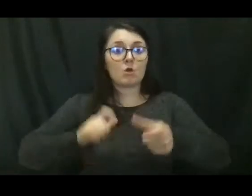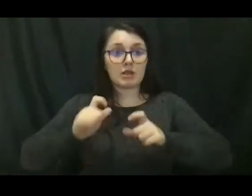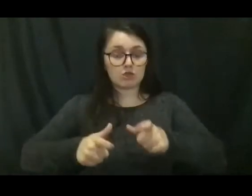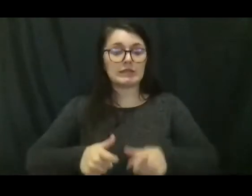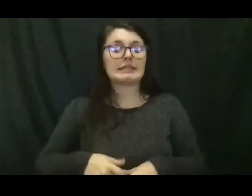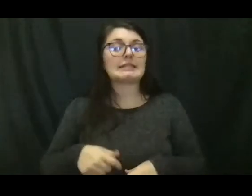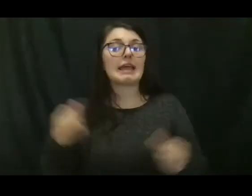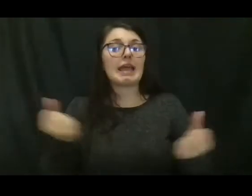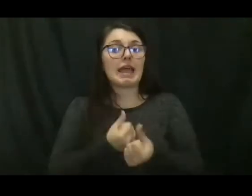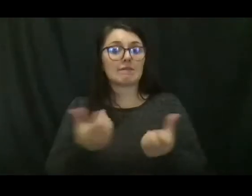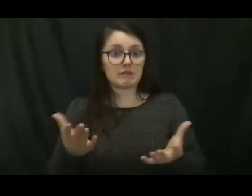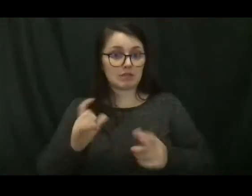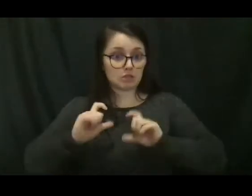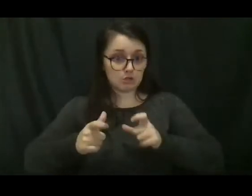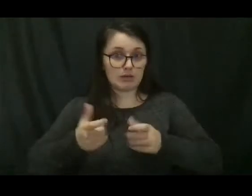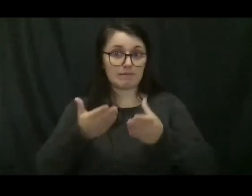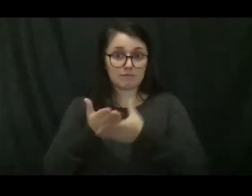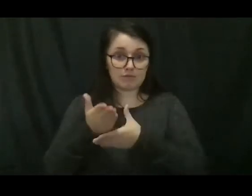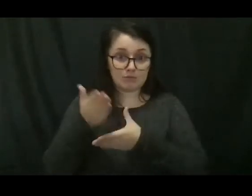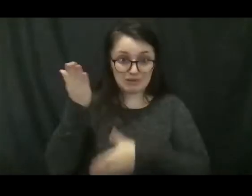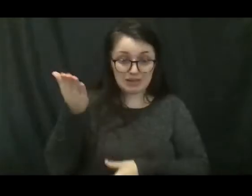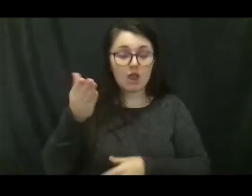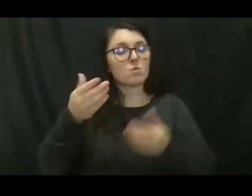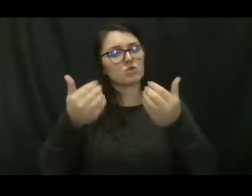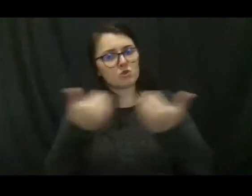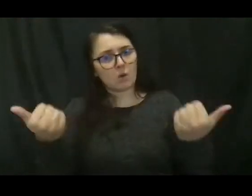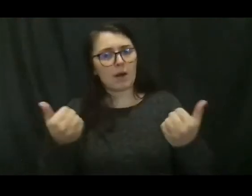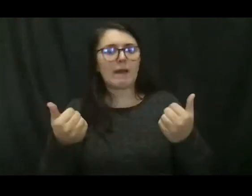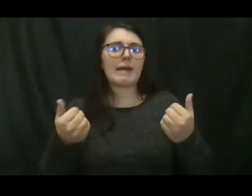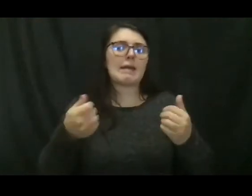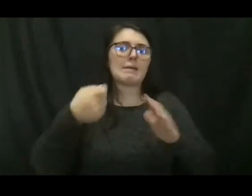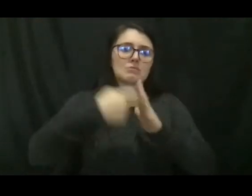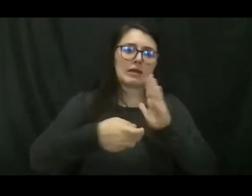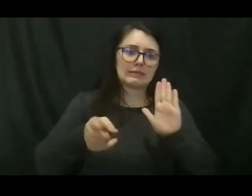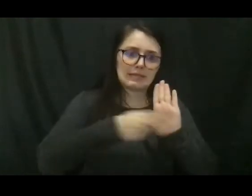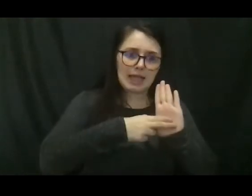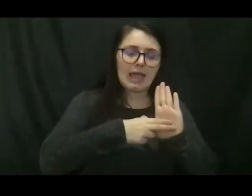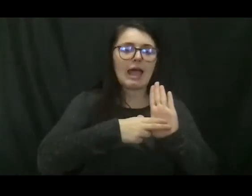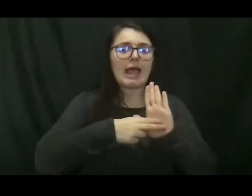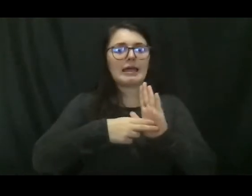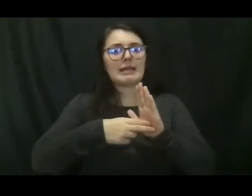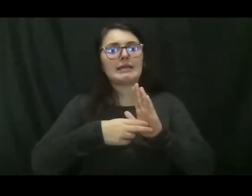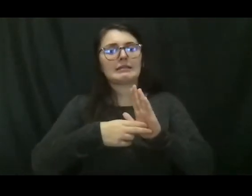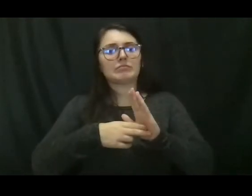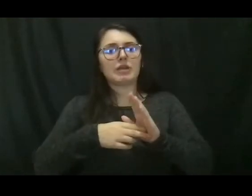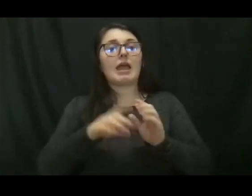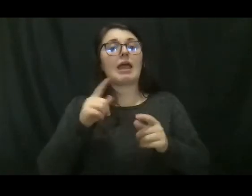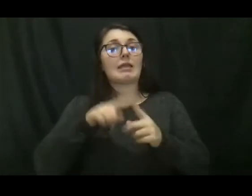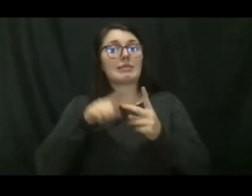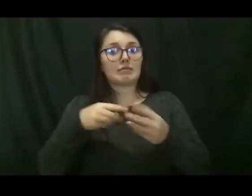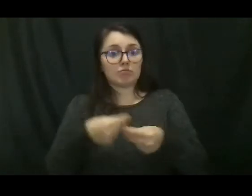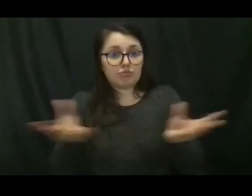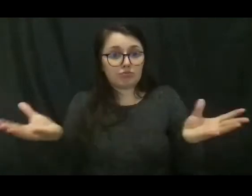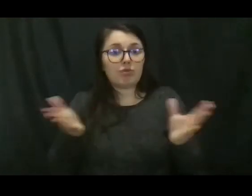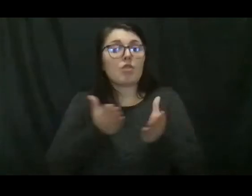comes through here. We sort it, we put prices on it, and then we separate it and put it out into our store.